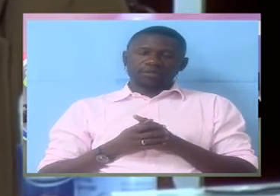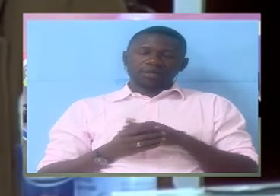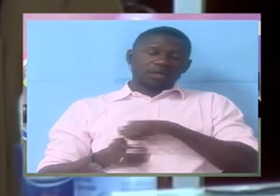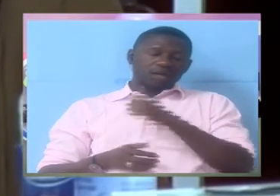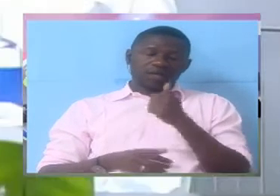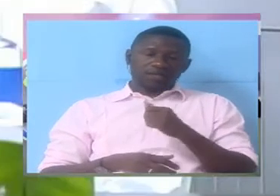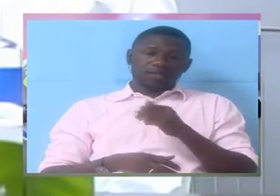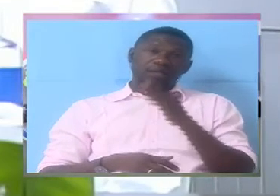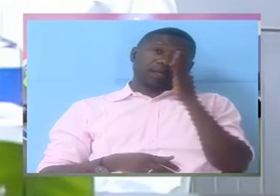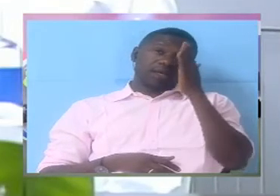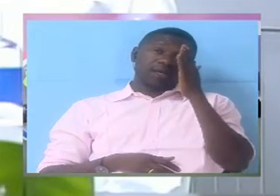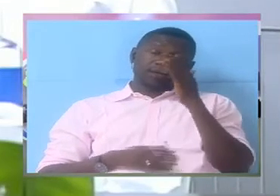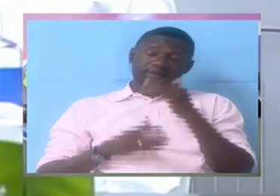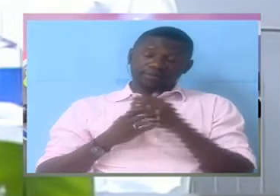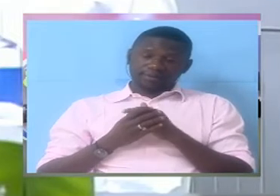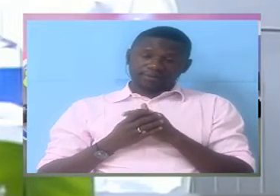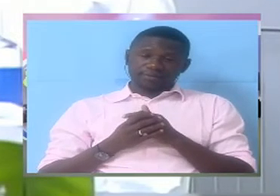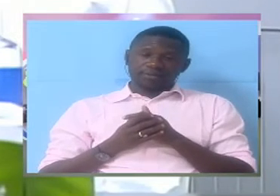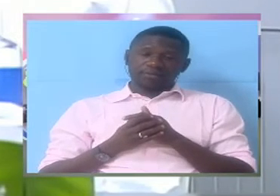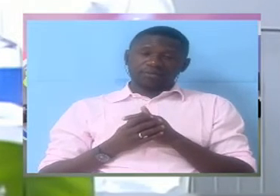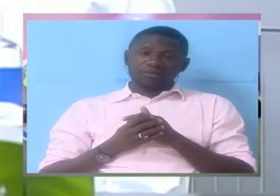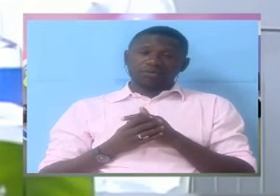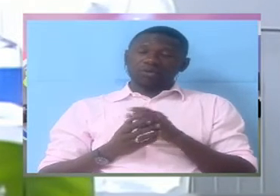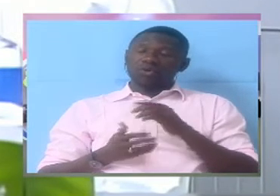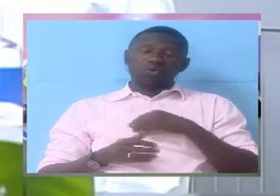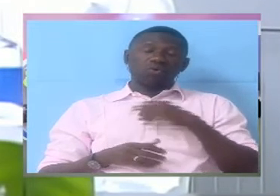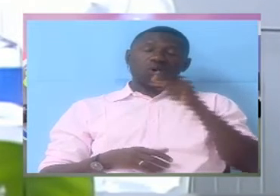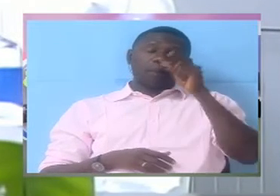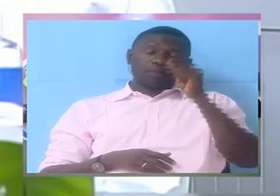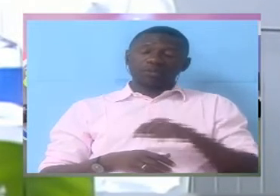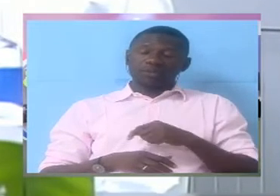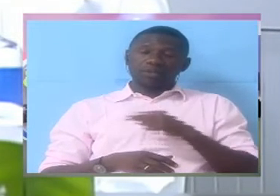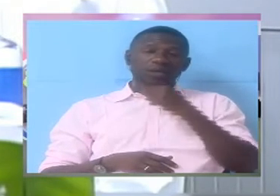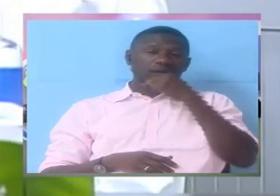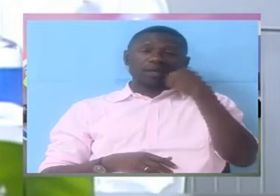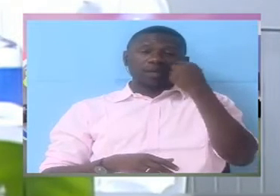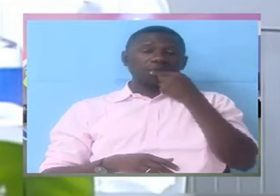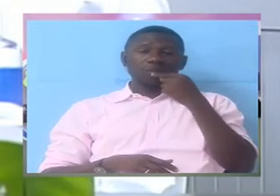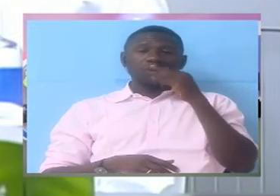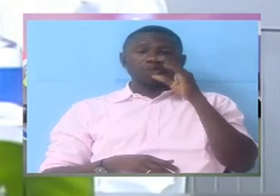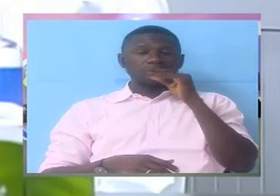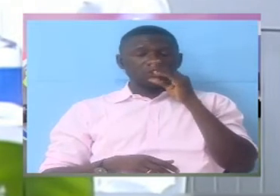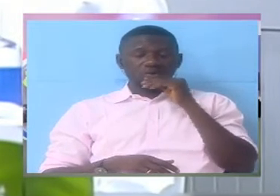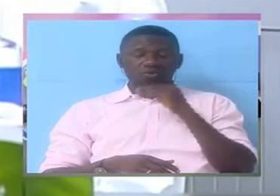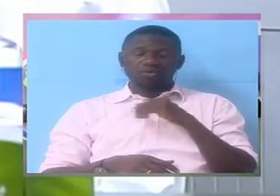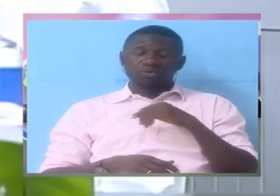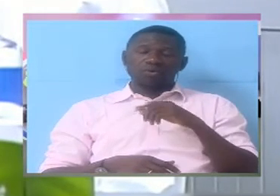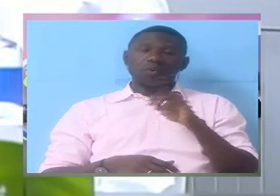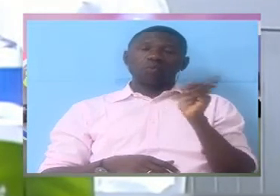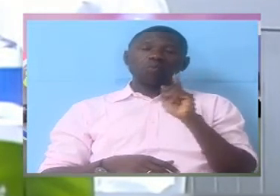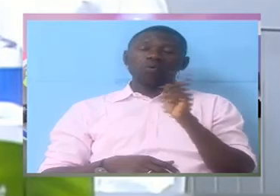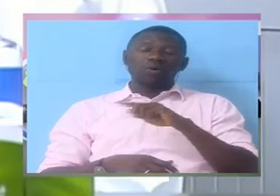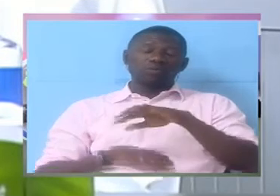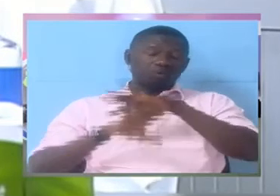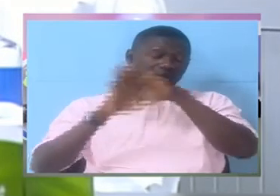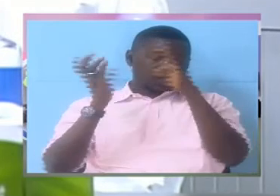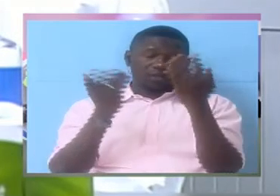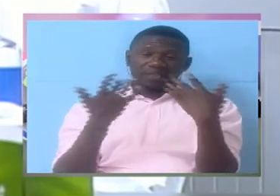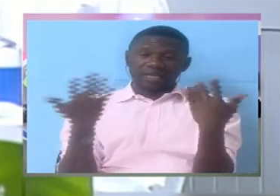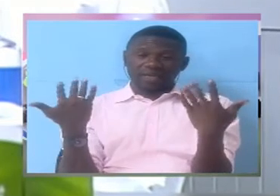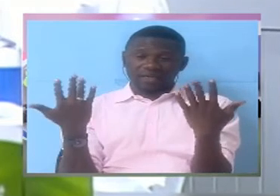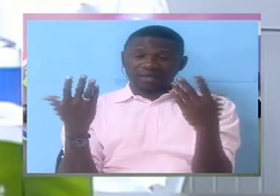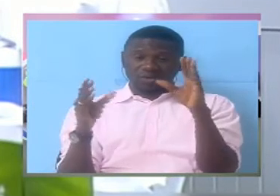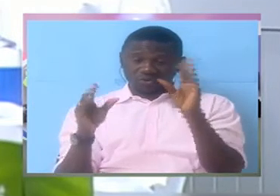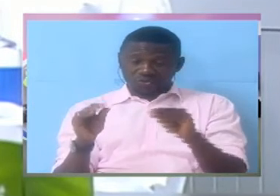there modate diam nobody will talk ila embul kalo emen be doku all that your